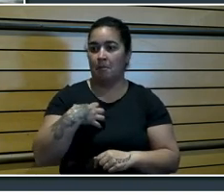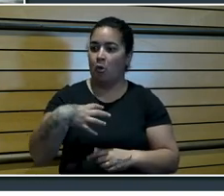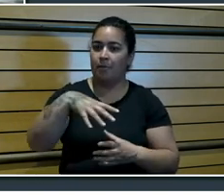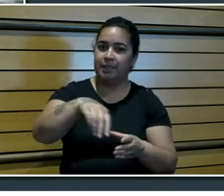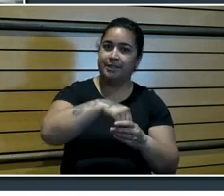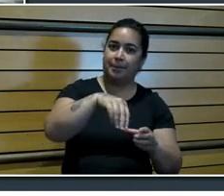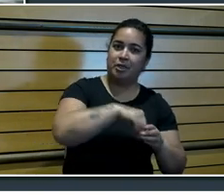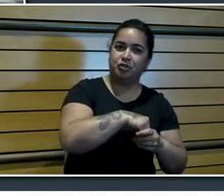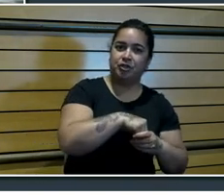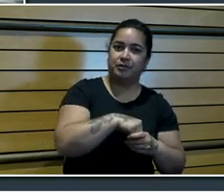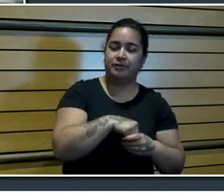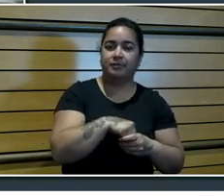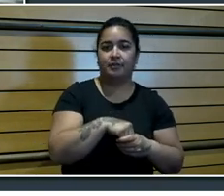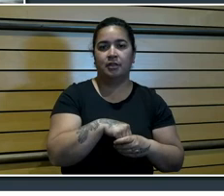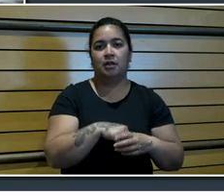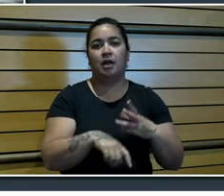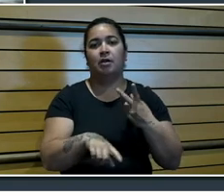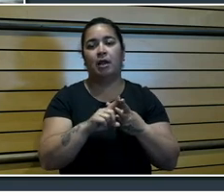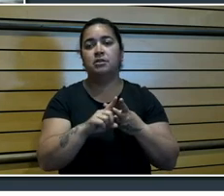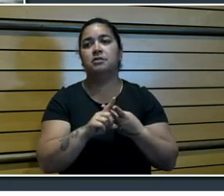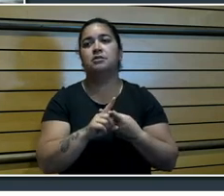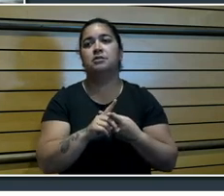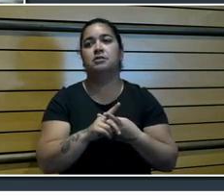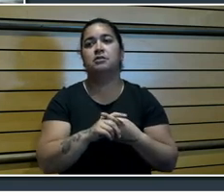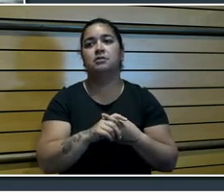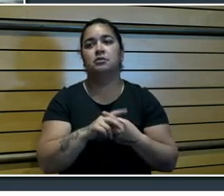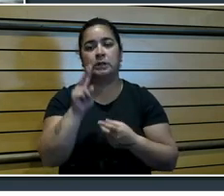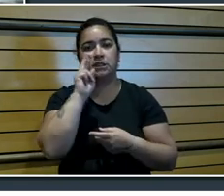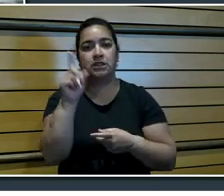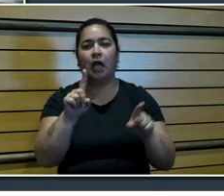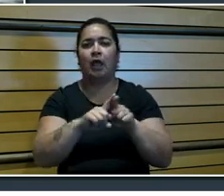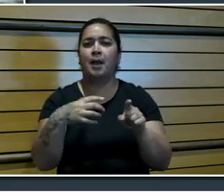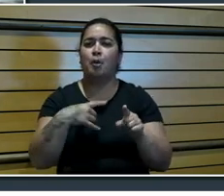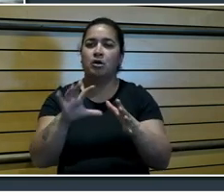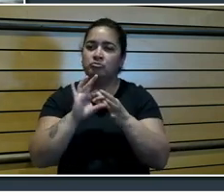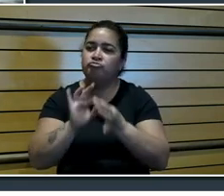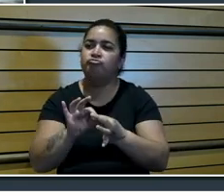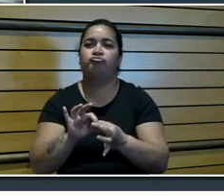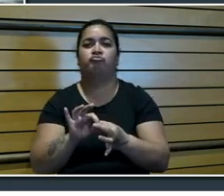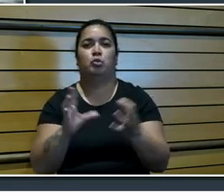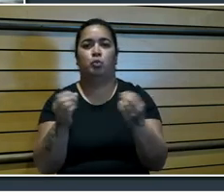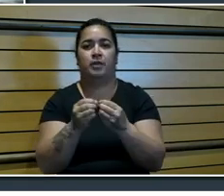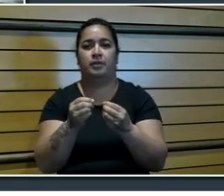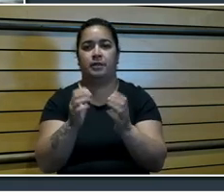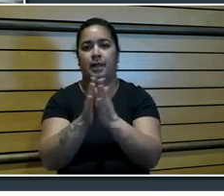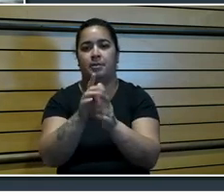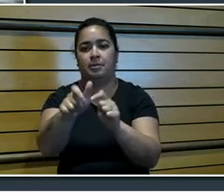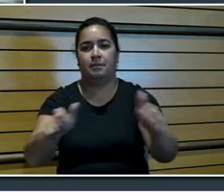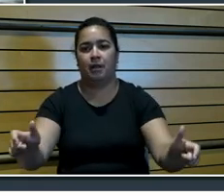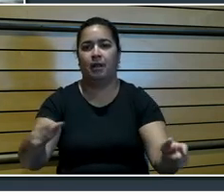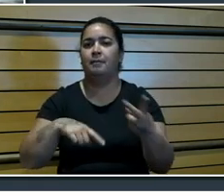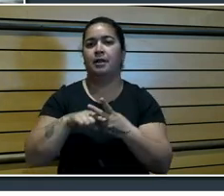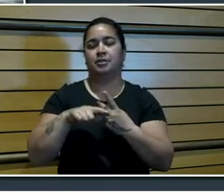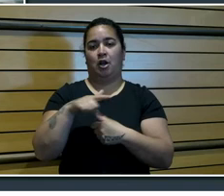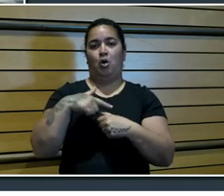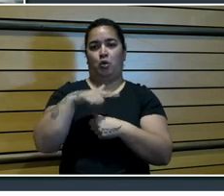government, but also seeing that almost a tighter relationship between the Napier people and the council as well, which I think